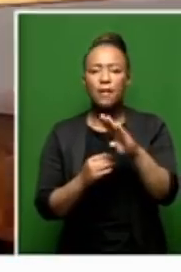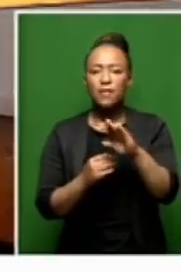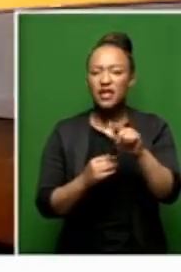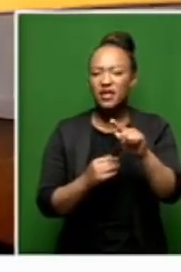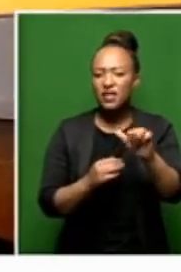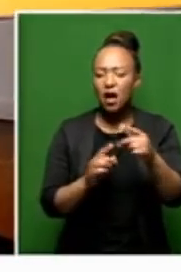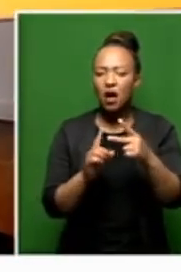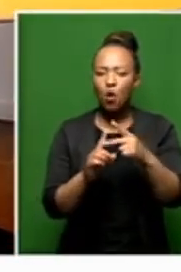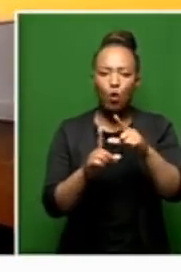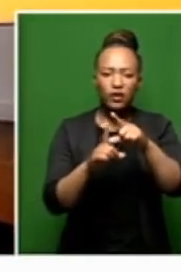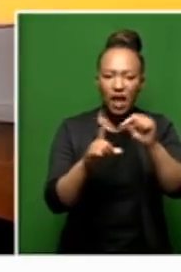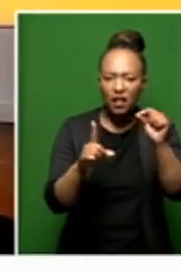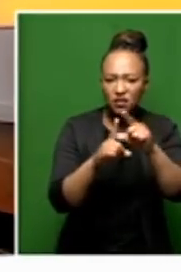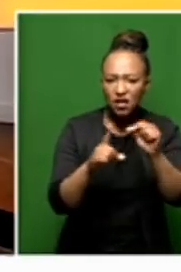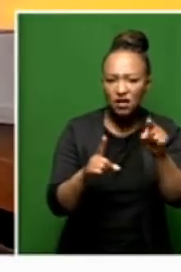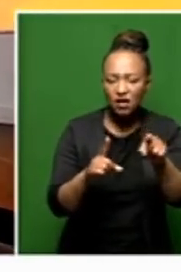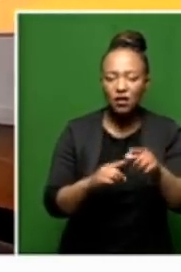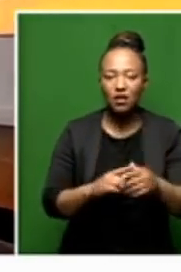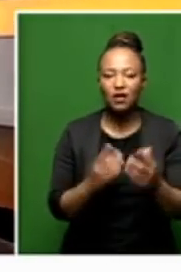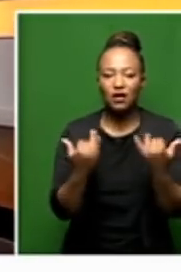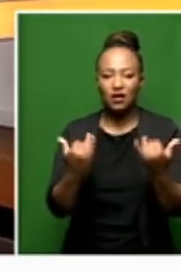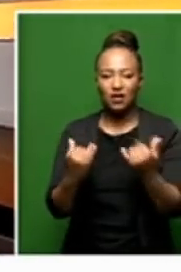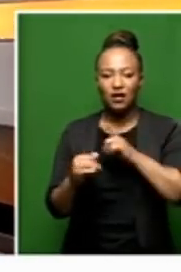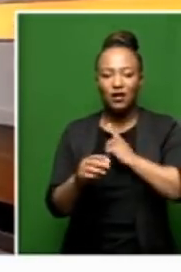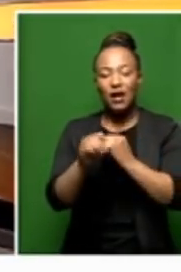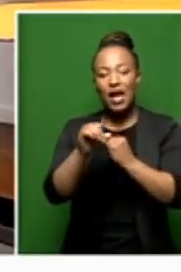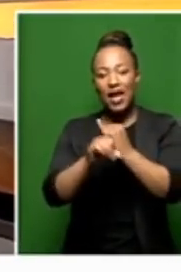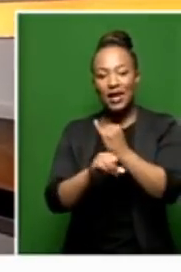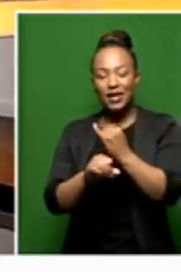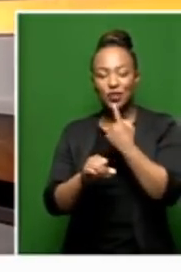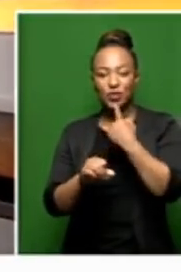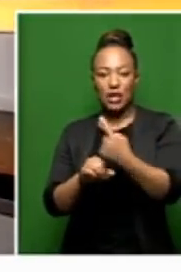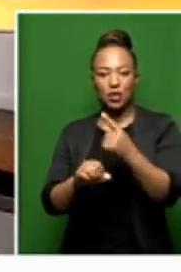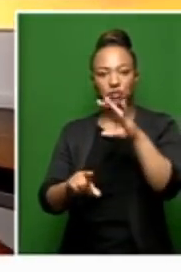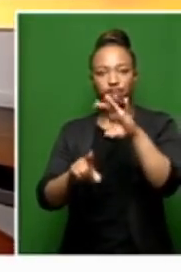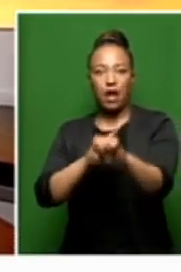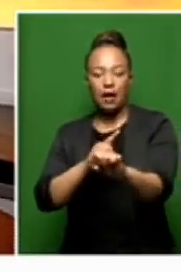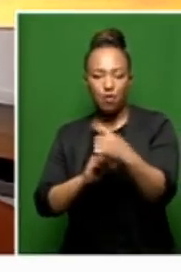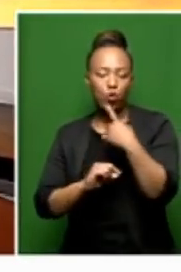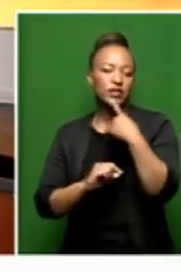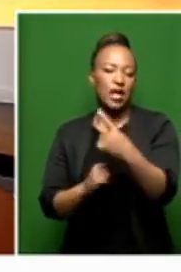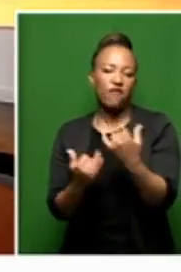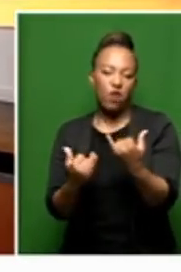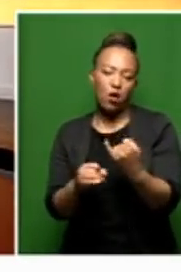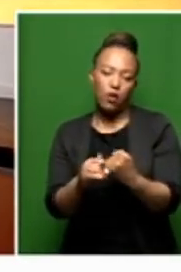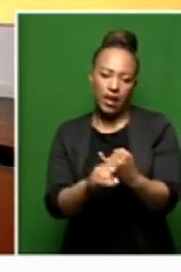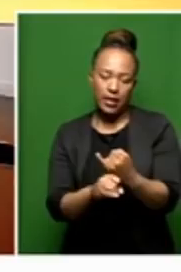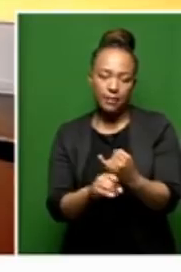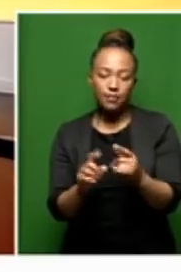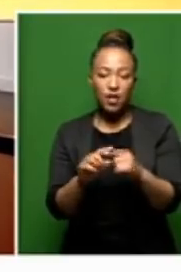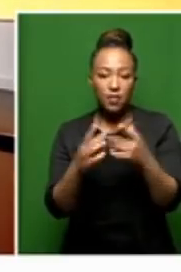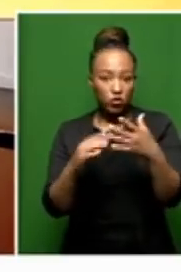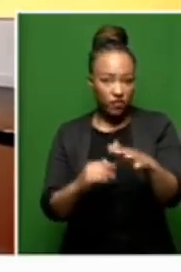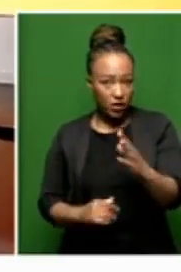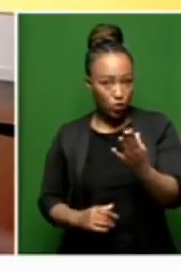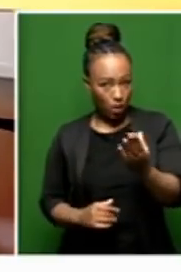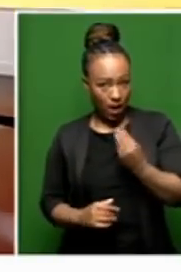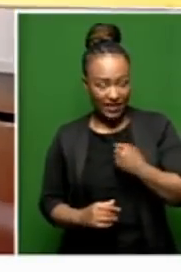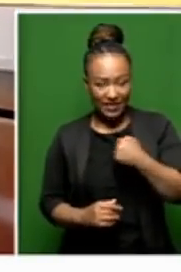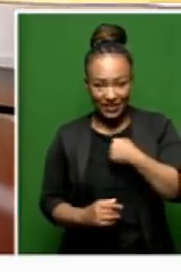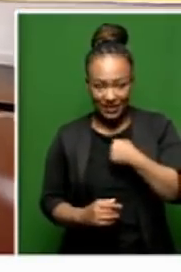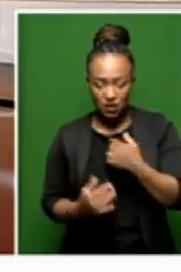delta. Again, Sakani, it is too early to predict that. But one thing is for sure, as you rightfully asked, that